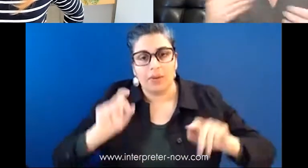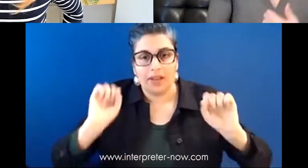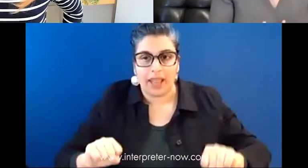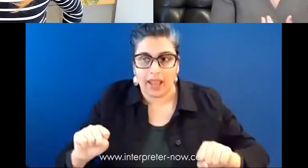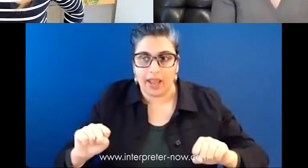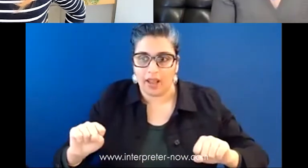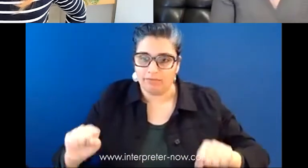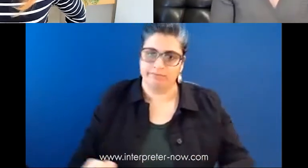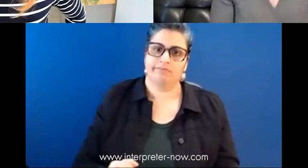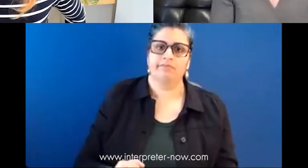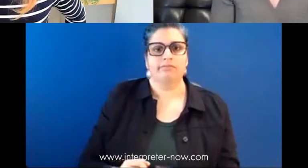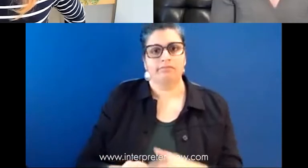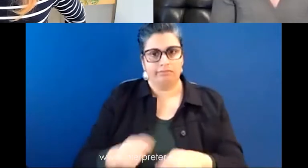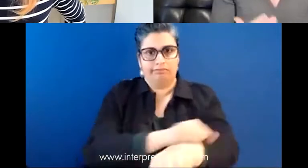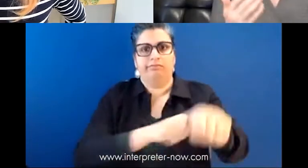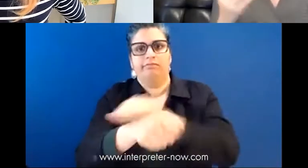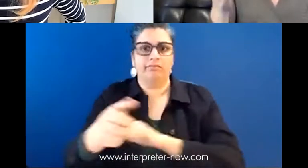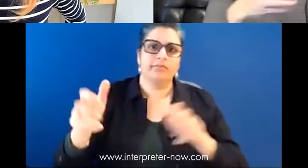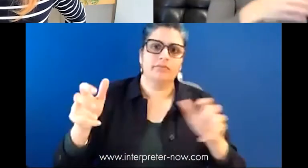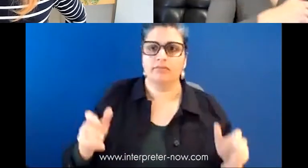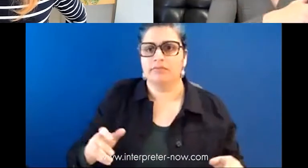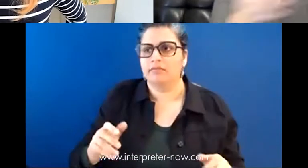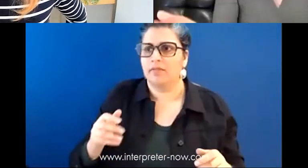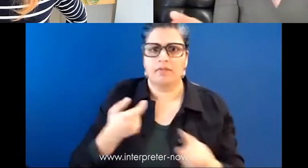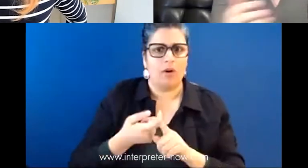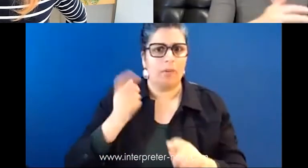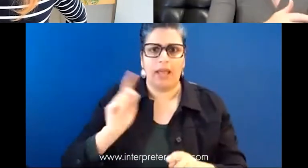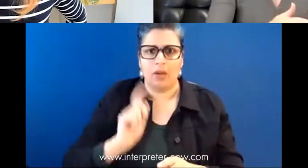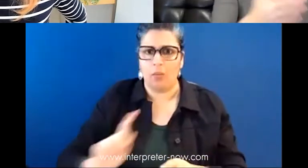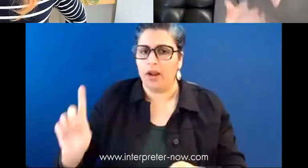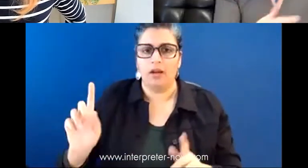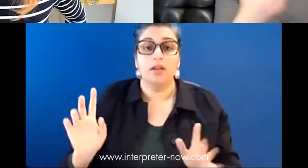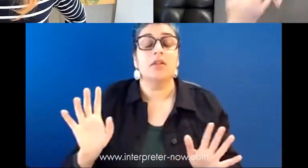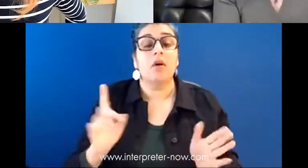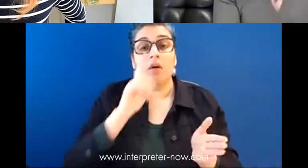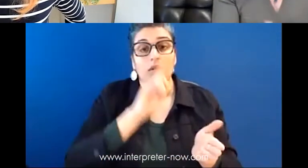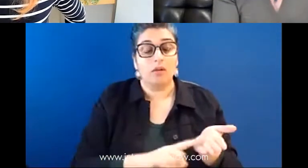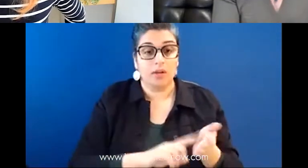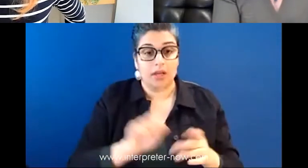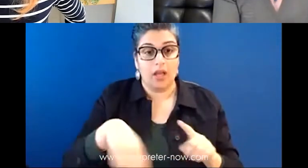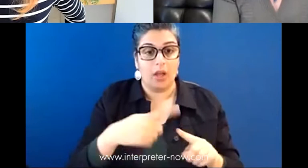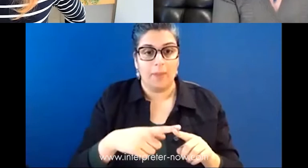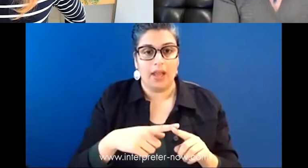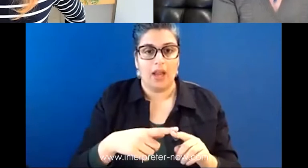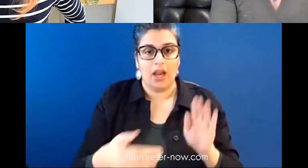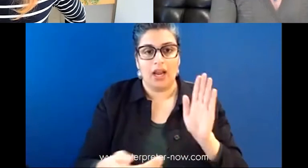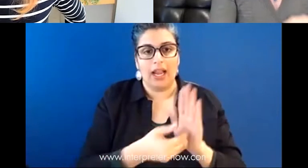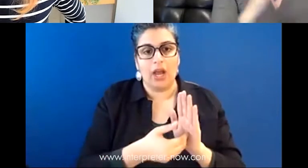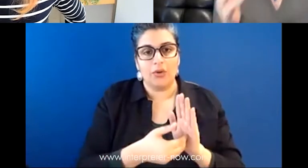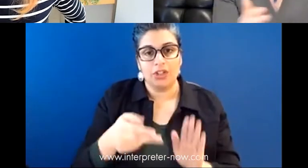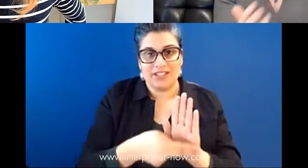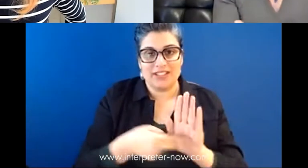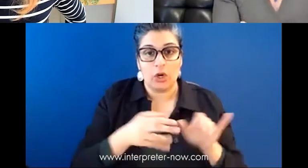from all these different directions. And so the research, for example, about counter-stereotypical exemplars, that